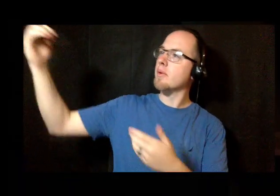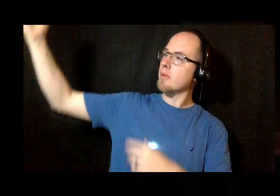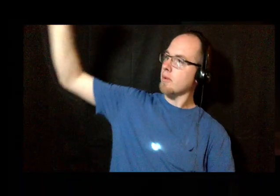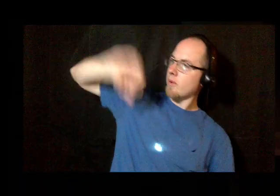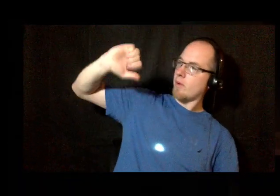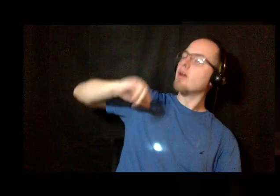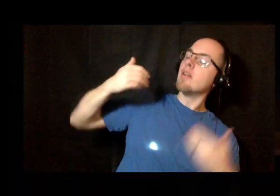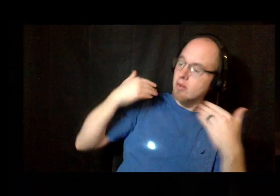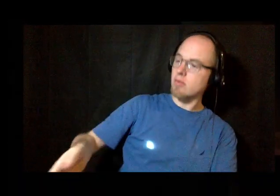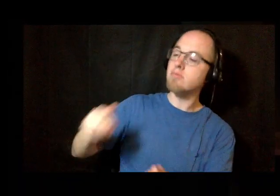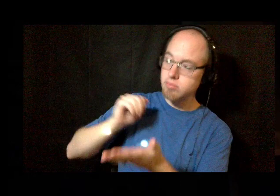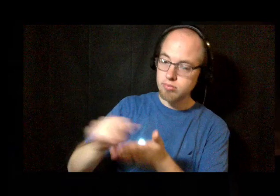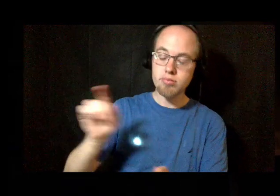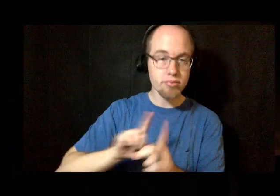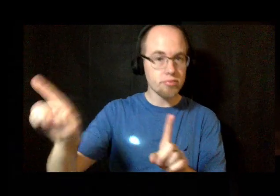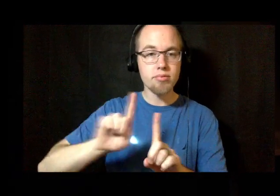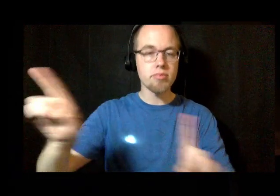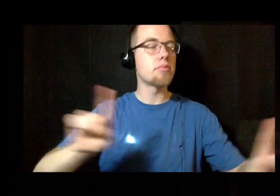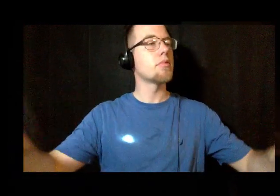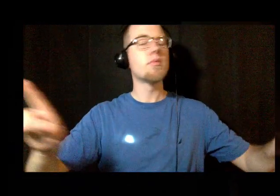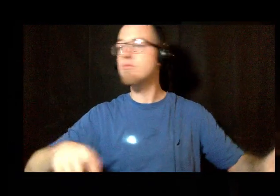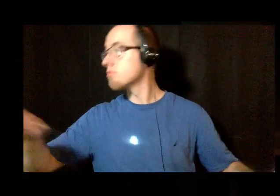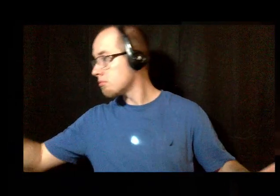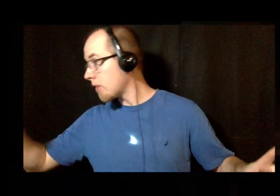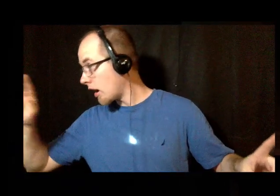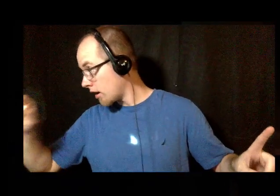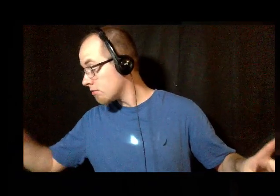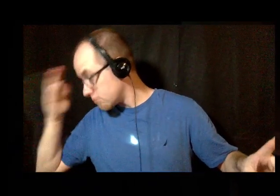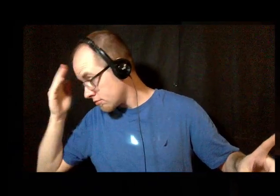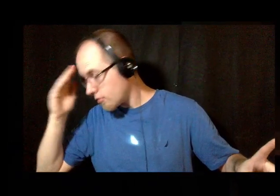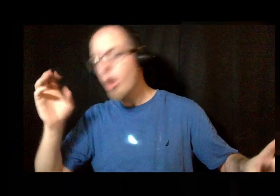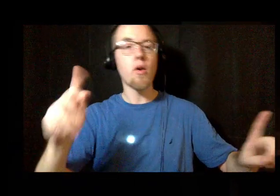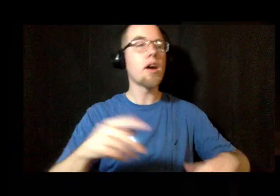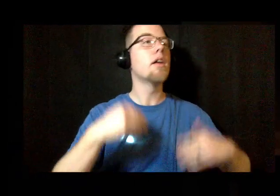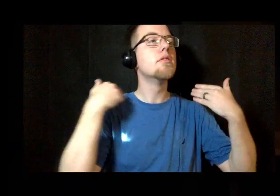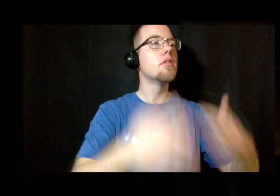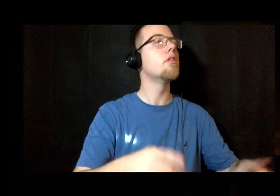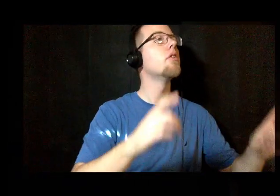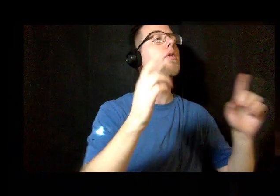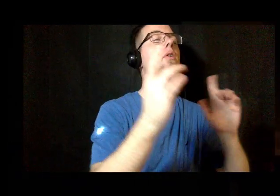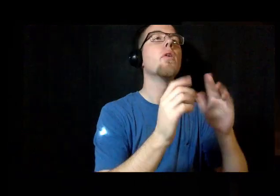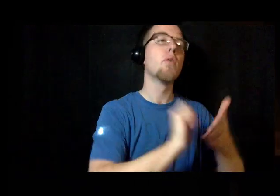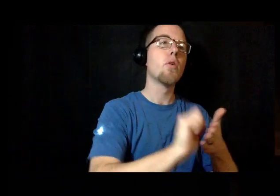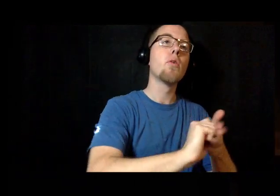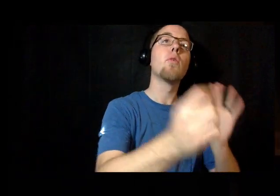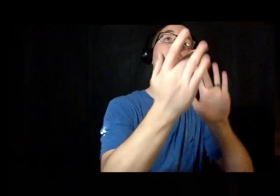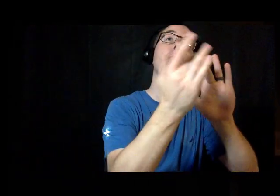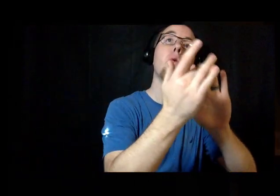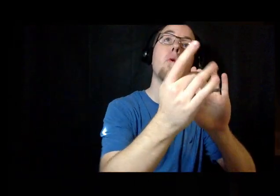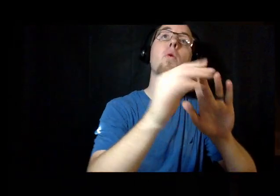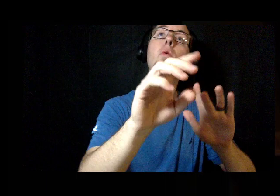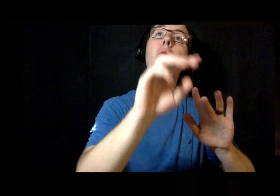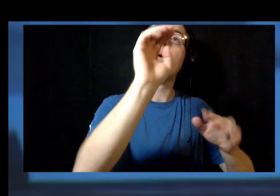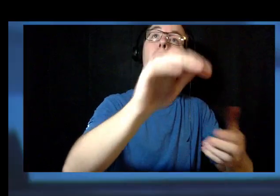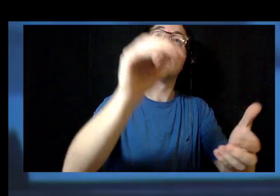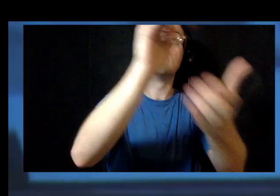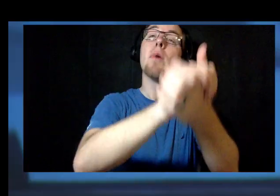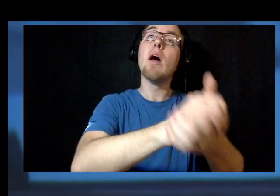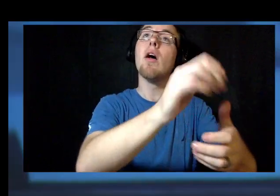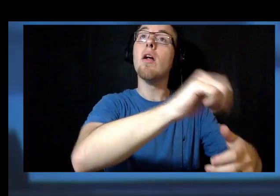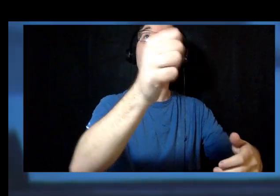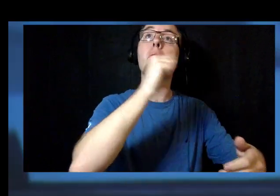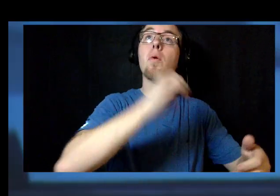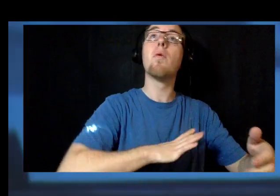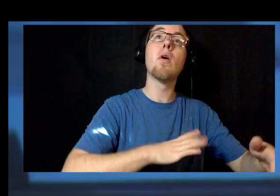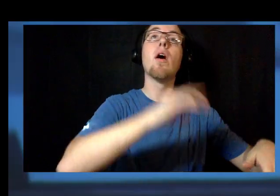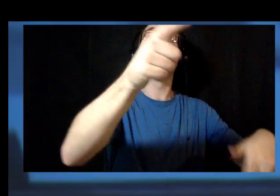Got a job as a foreign correspondent, fell in love with his roommate's sister, married her and moved to Paris. They hung out with Gertrude Stein,